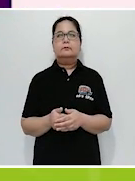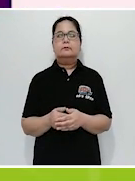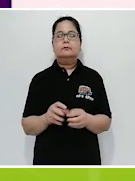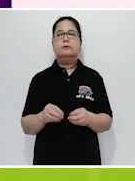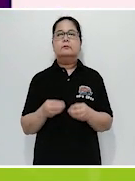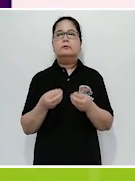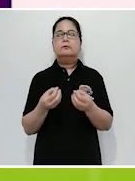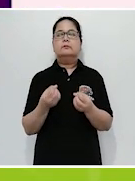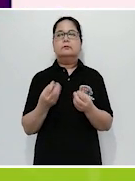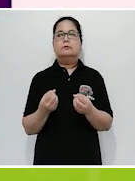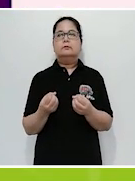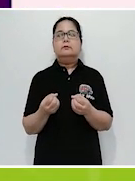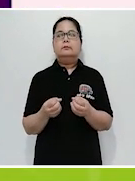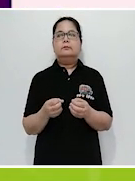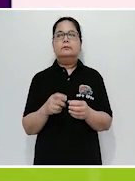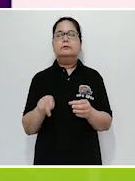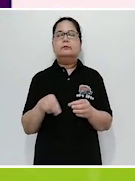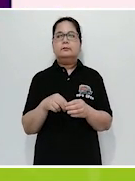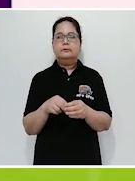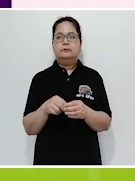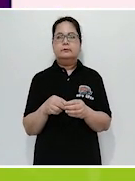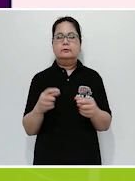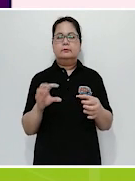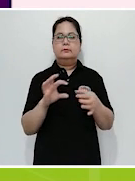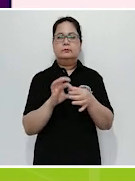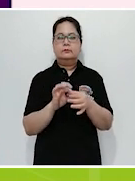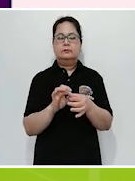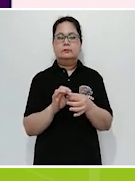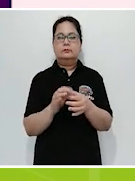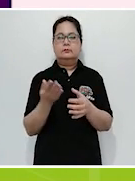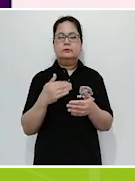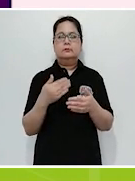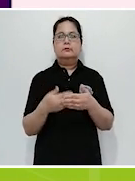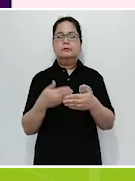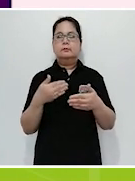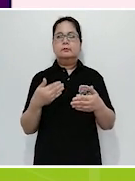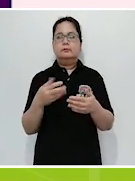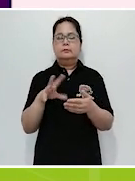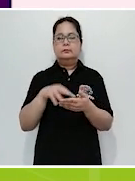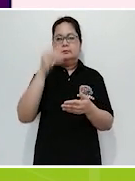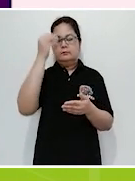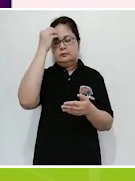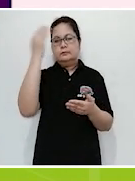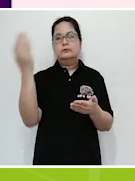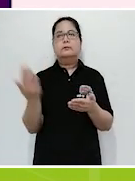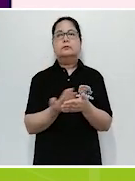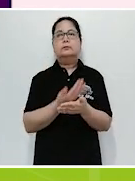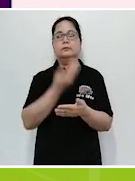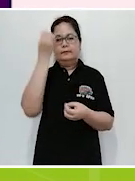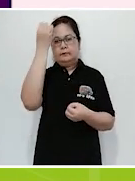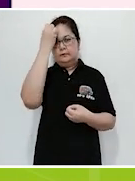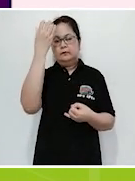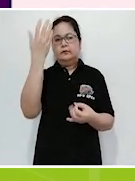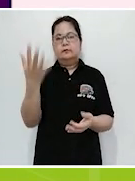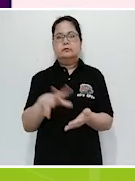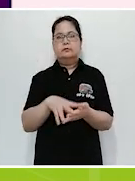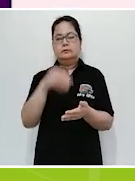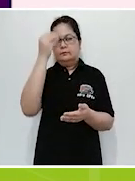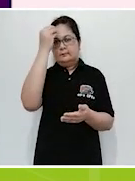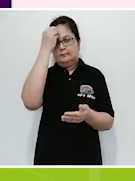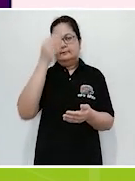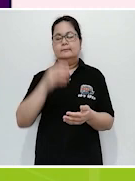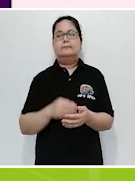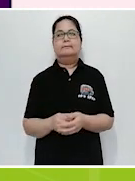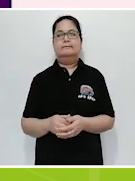It invokes more participation from students when they connect their prior knowledge to the new